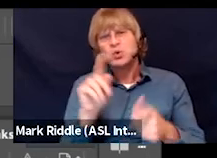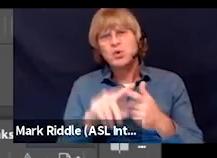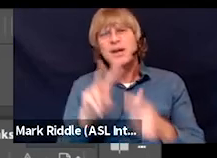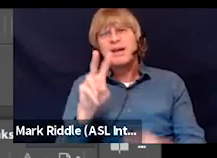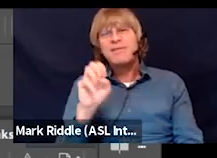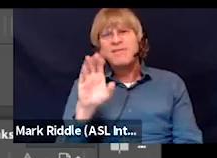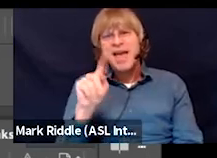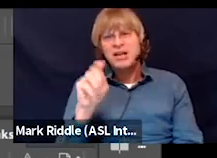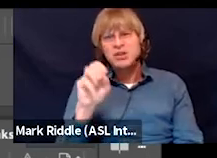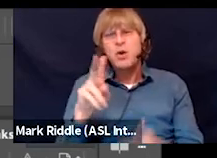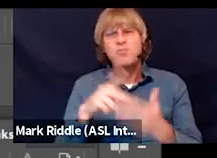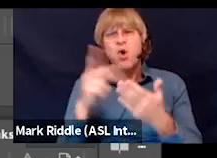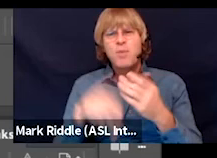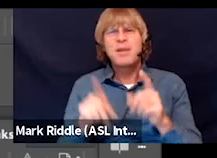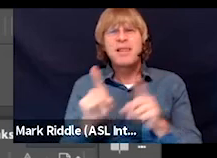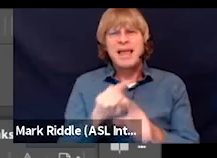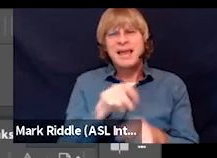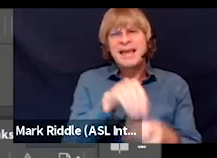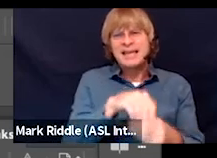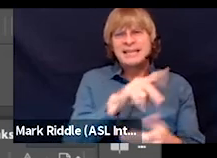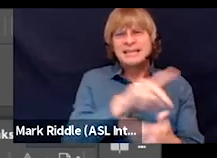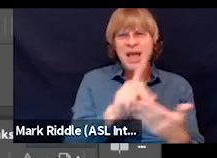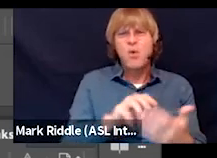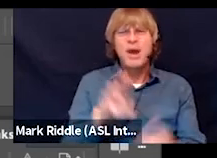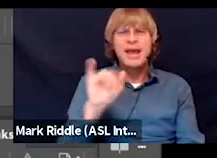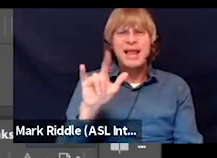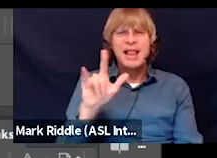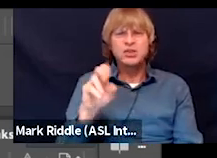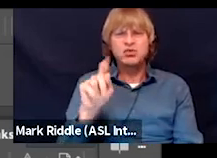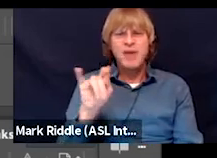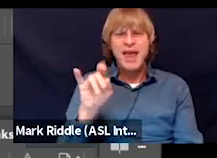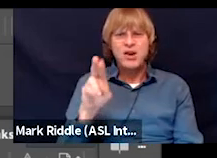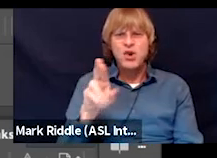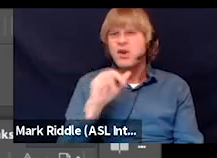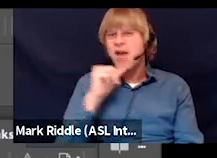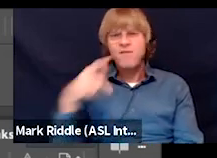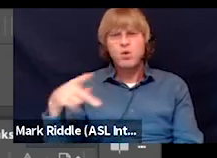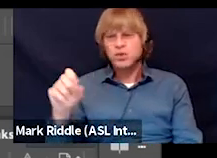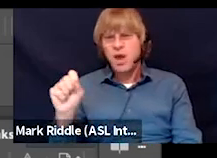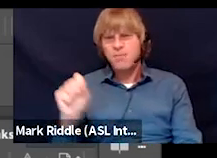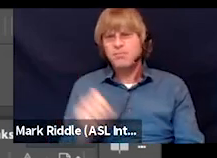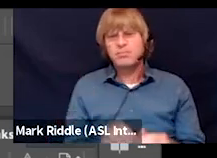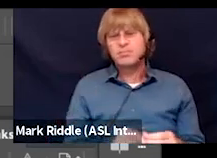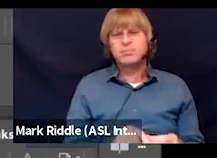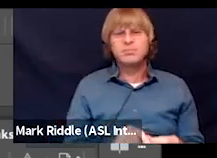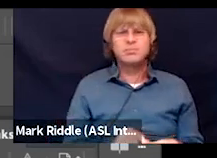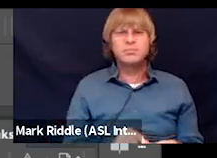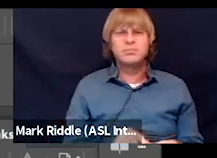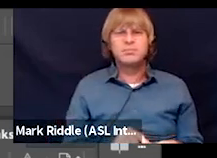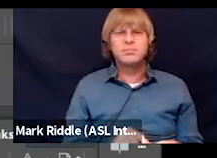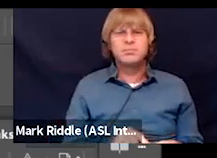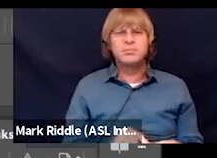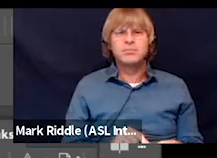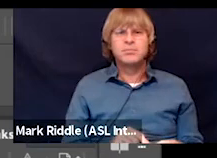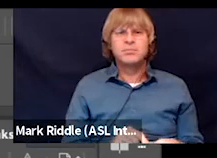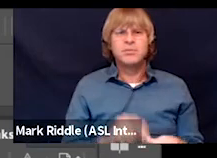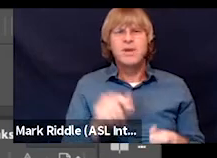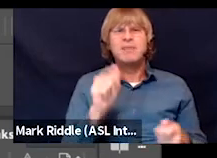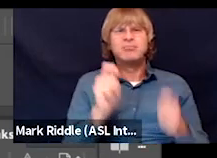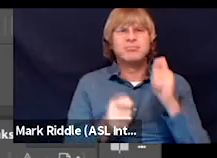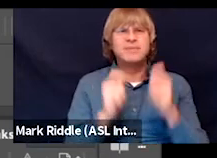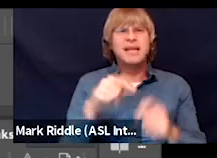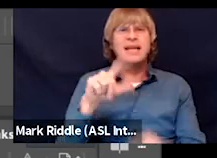vector program like InDesign or Illustrator, not Photoshop. You can make customized